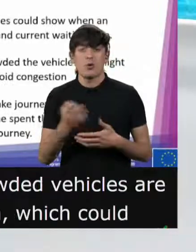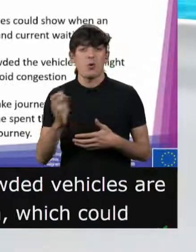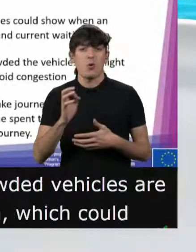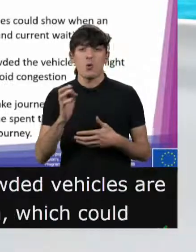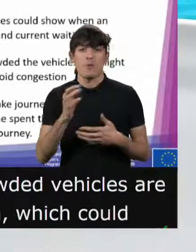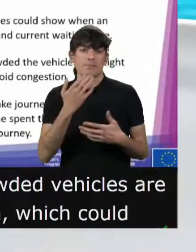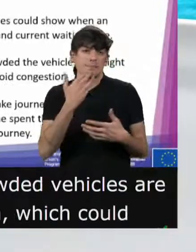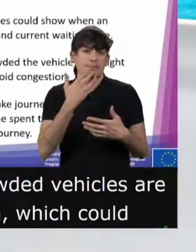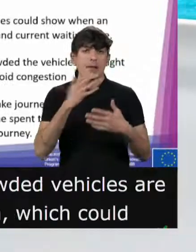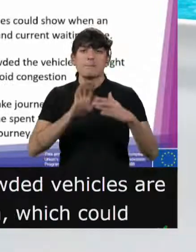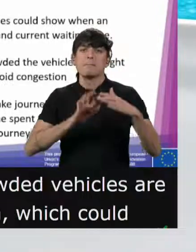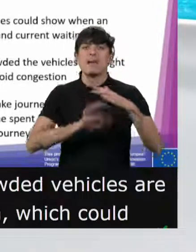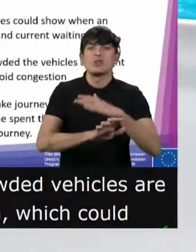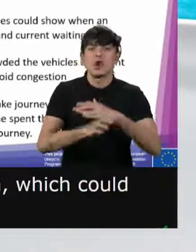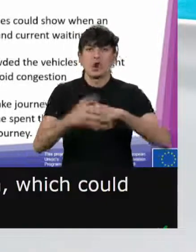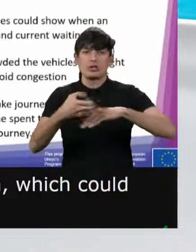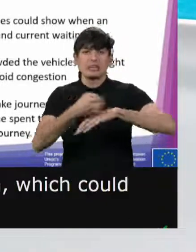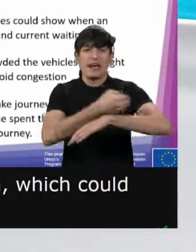with autism.